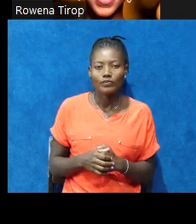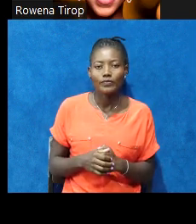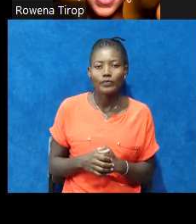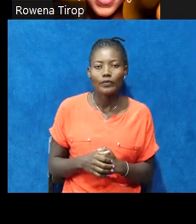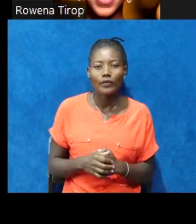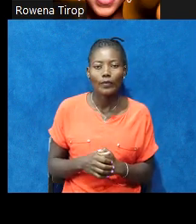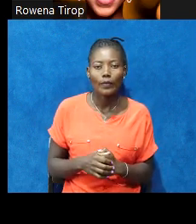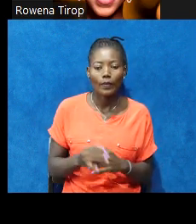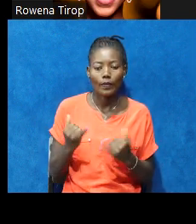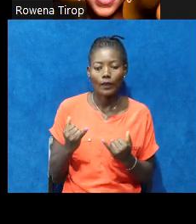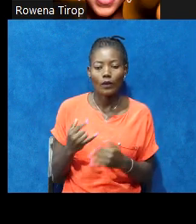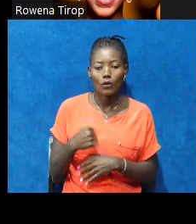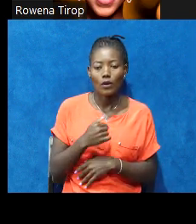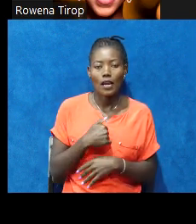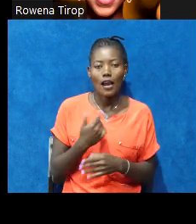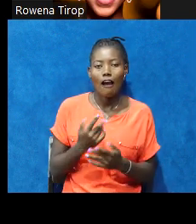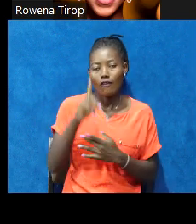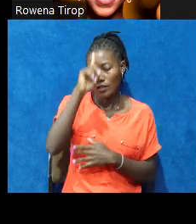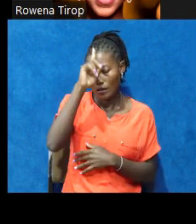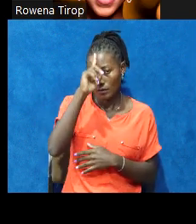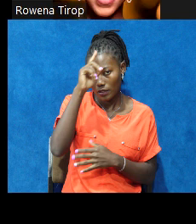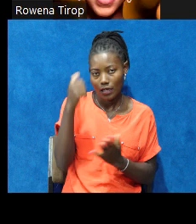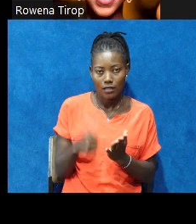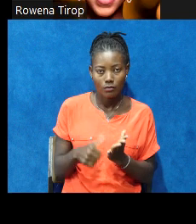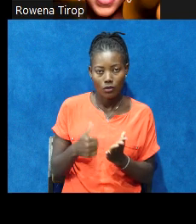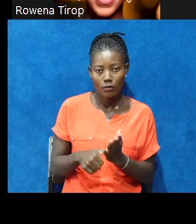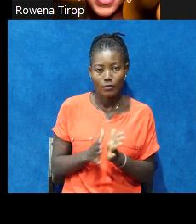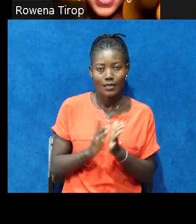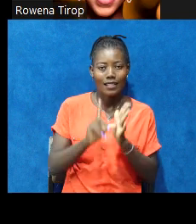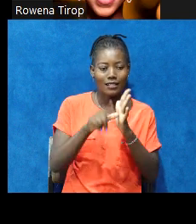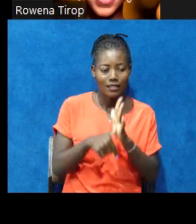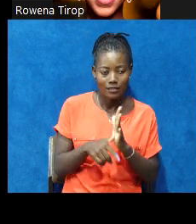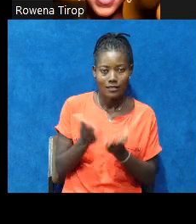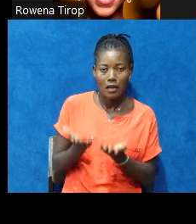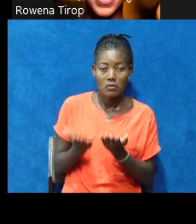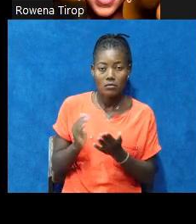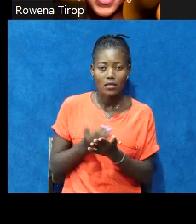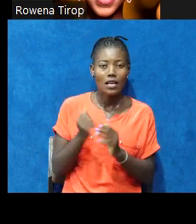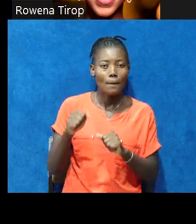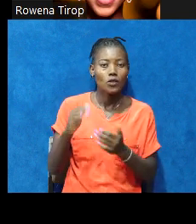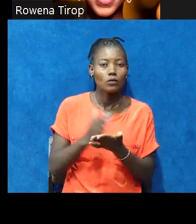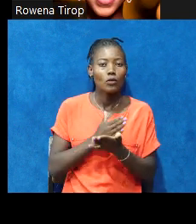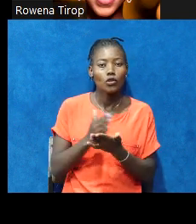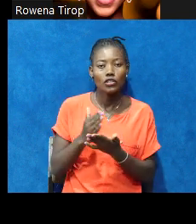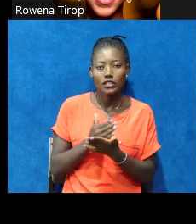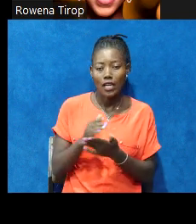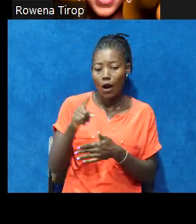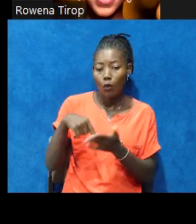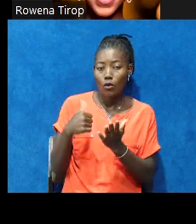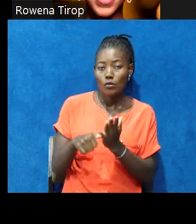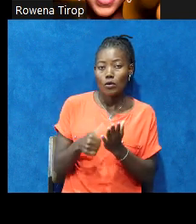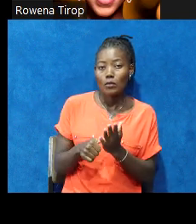So here are some common problems faced, and later on, maybe some of you can share if, you know,